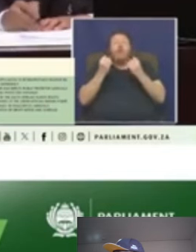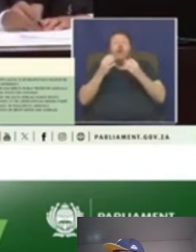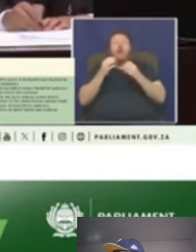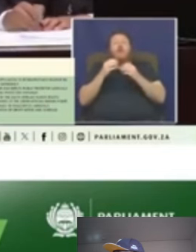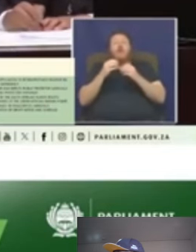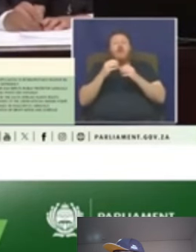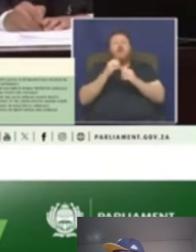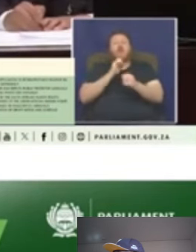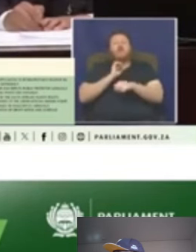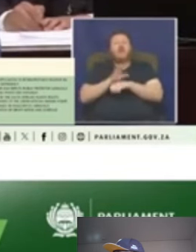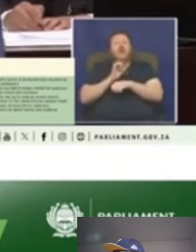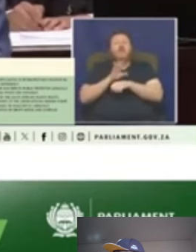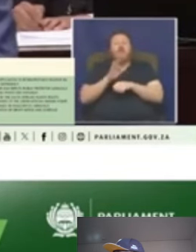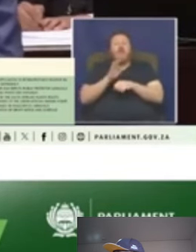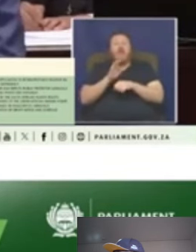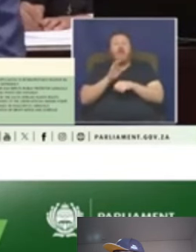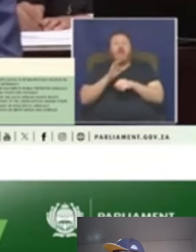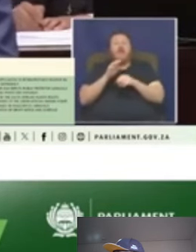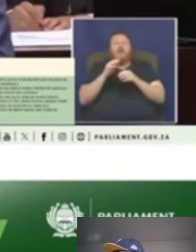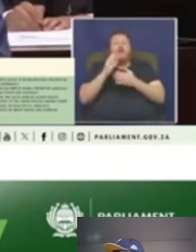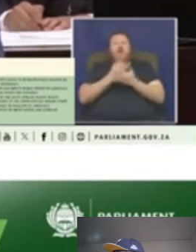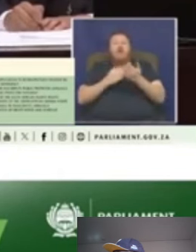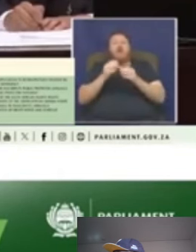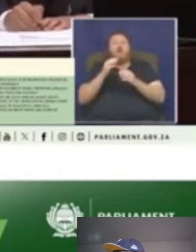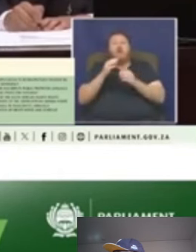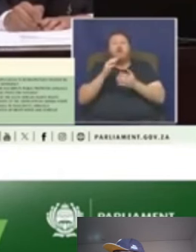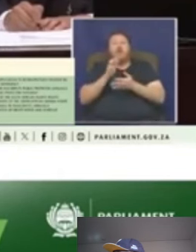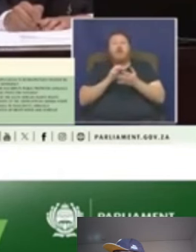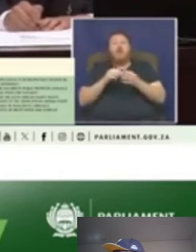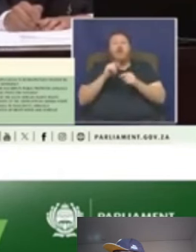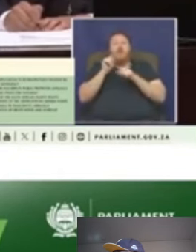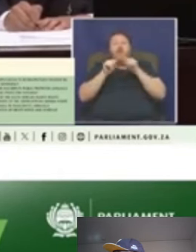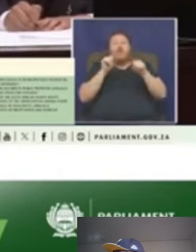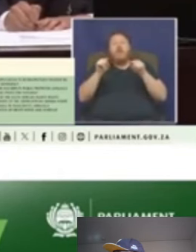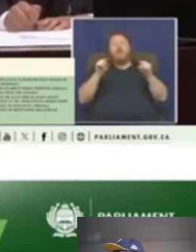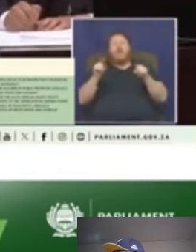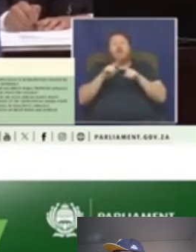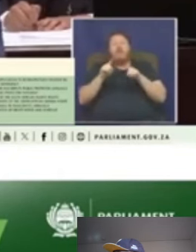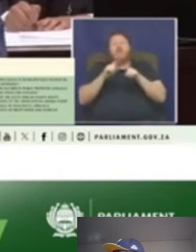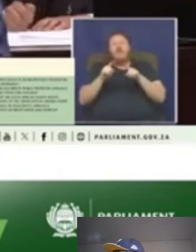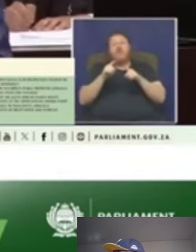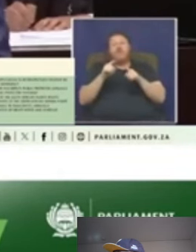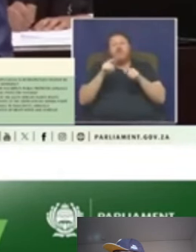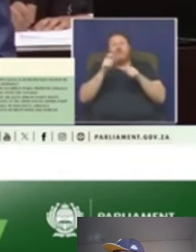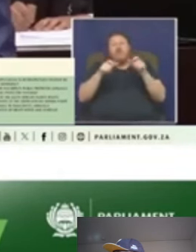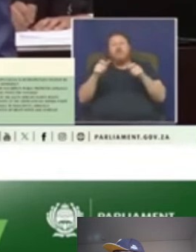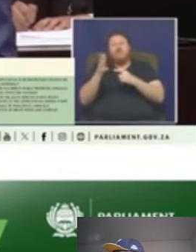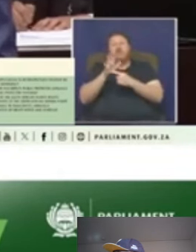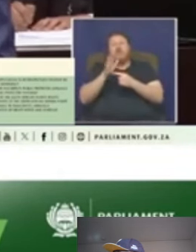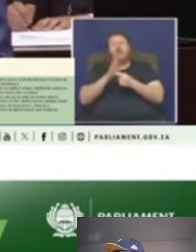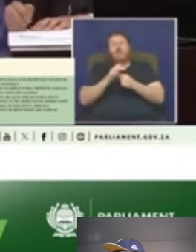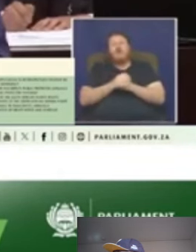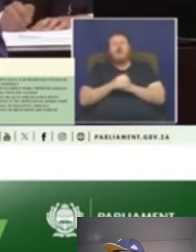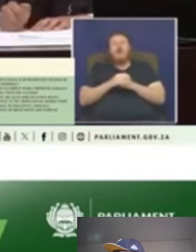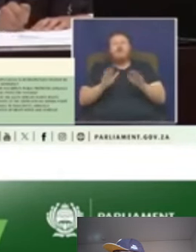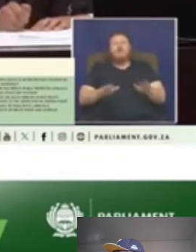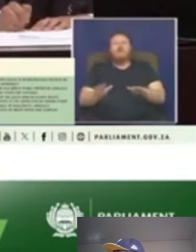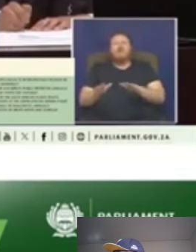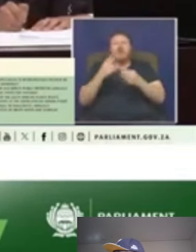the most painful parts of our story are when we pointed fingers at the differences between us as South Africans. Order,